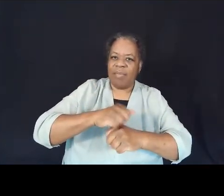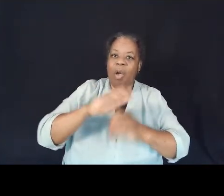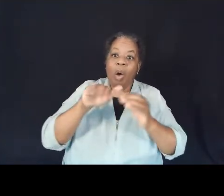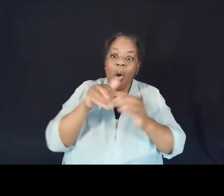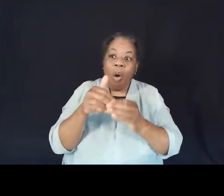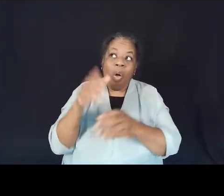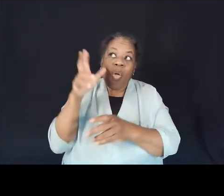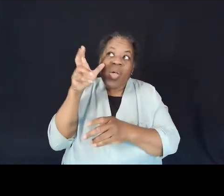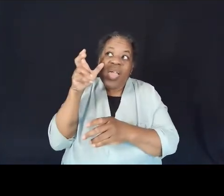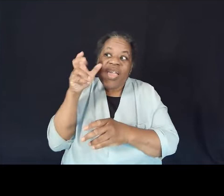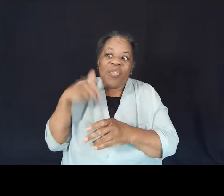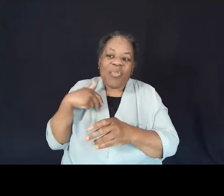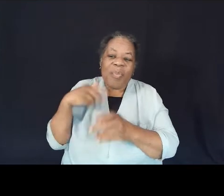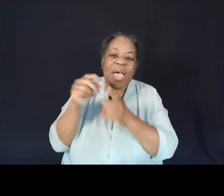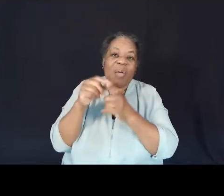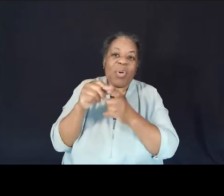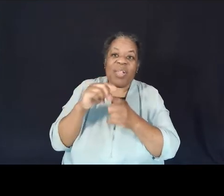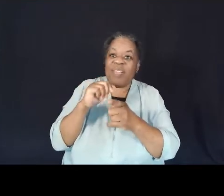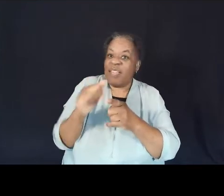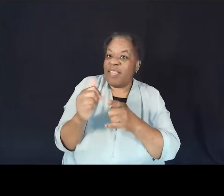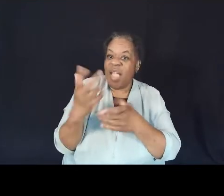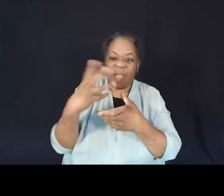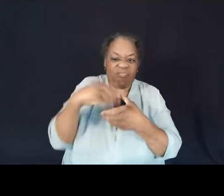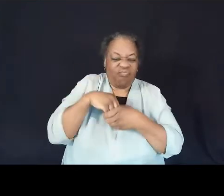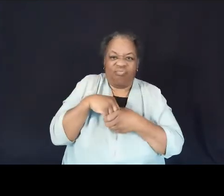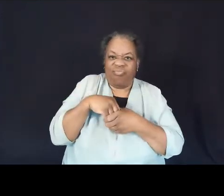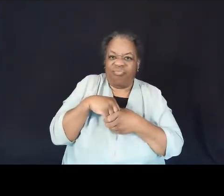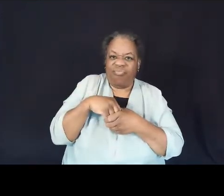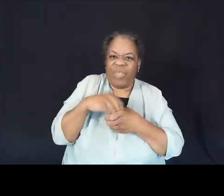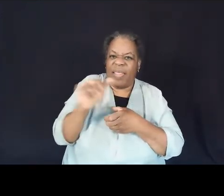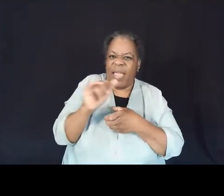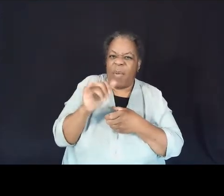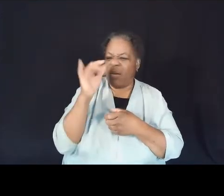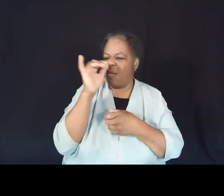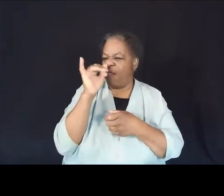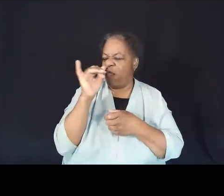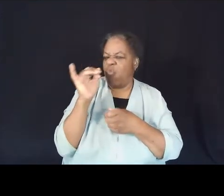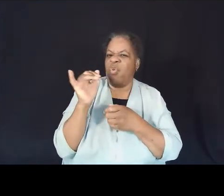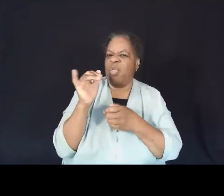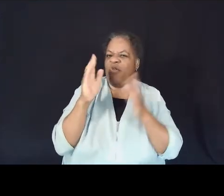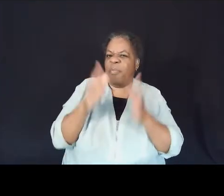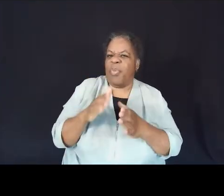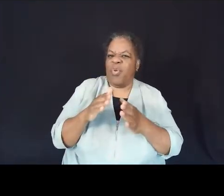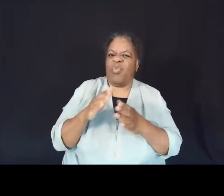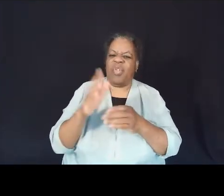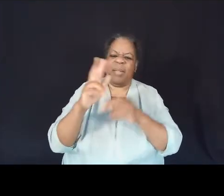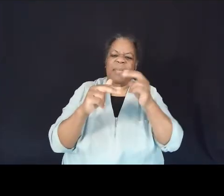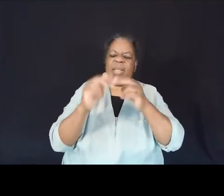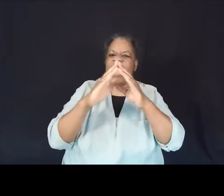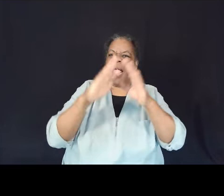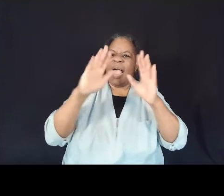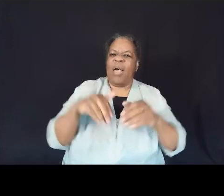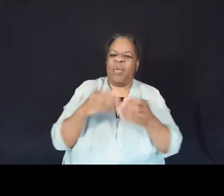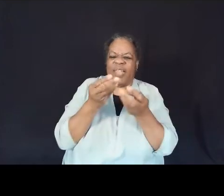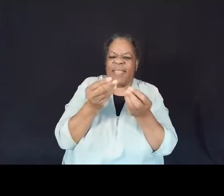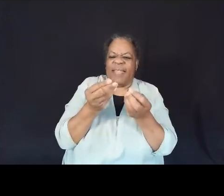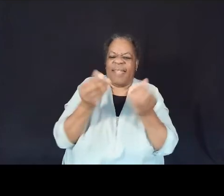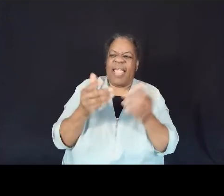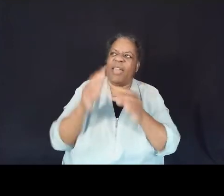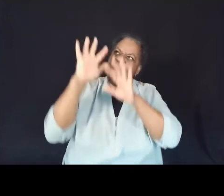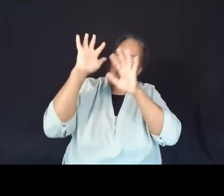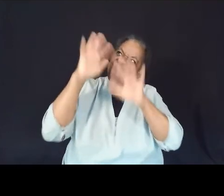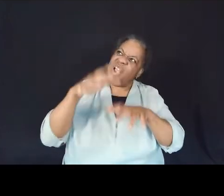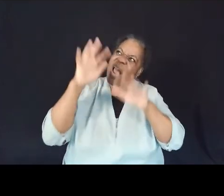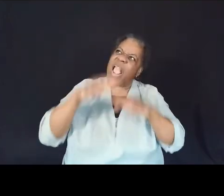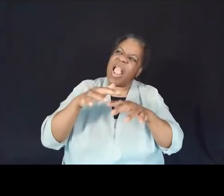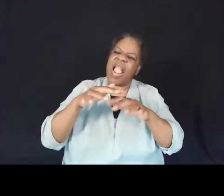does not put them into practice is like a foolish man who built his house on the sand. The rain came down, the streams rose, and the winds